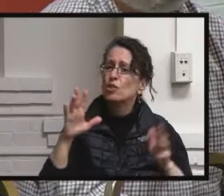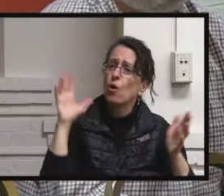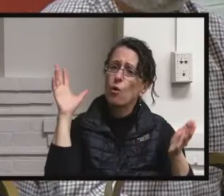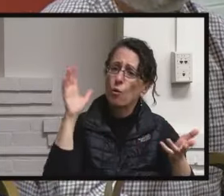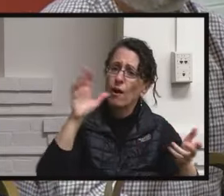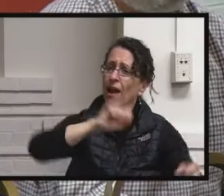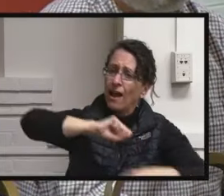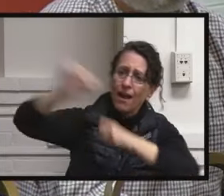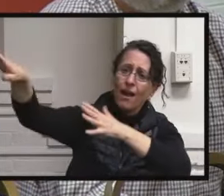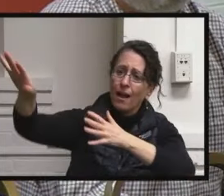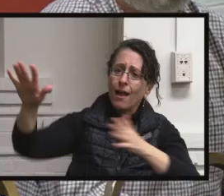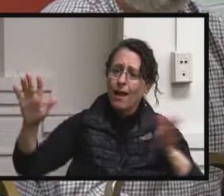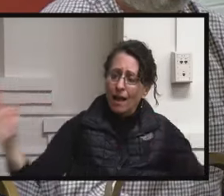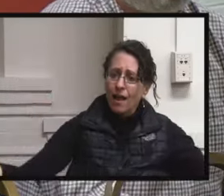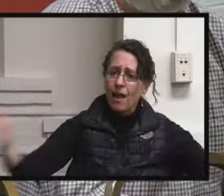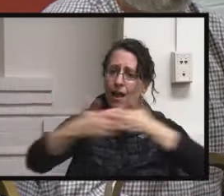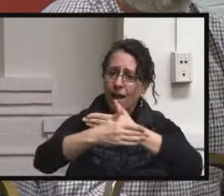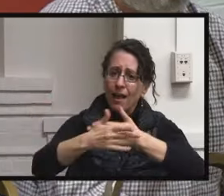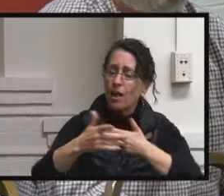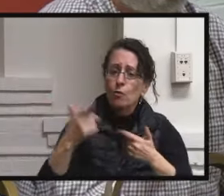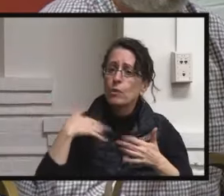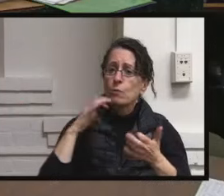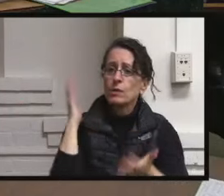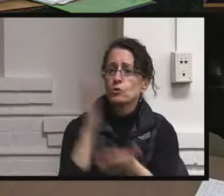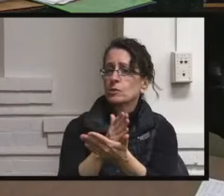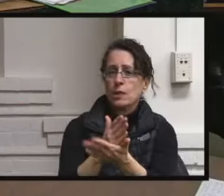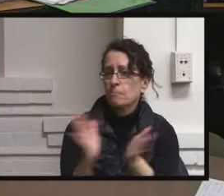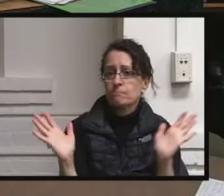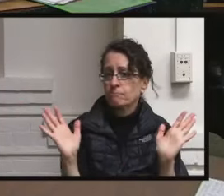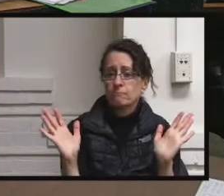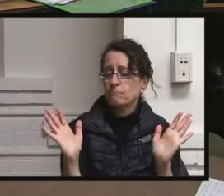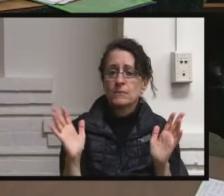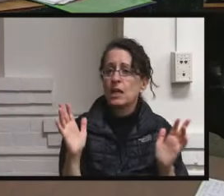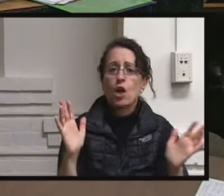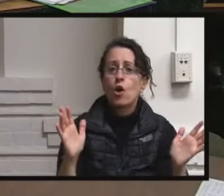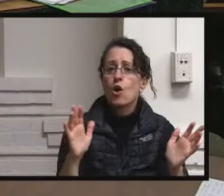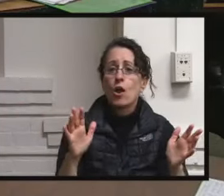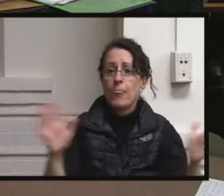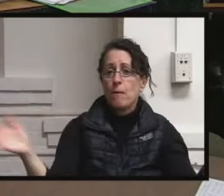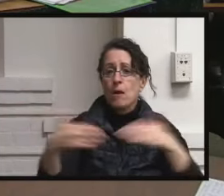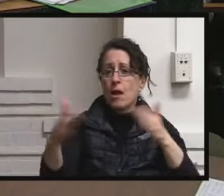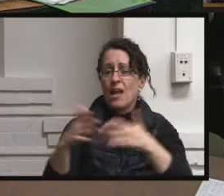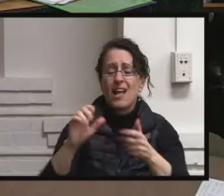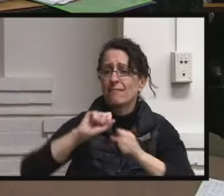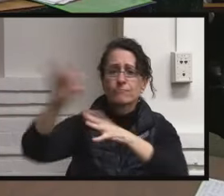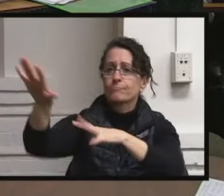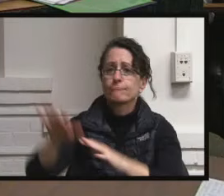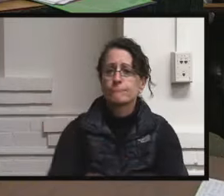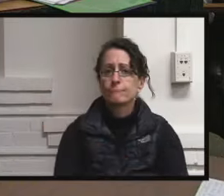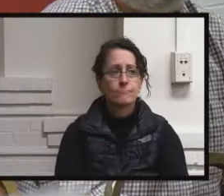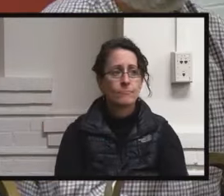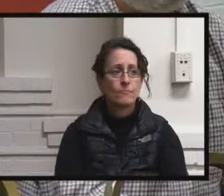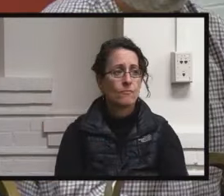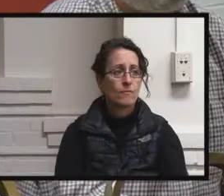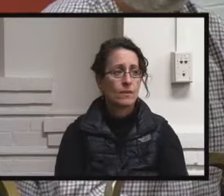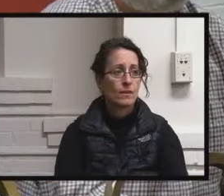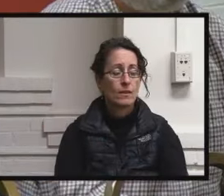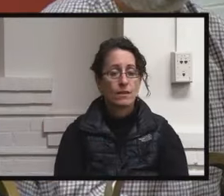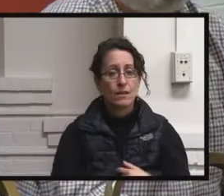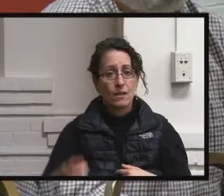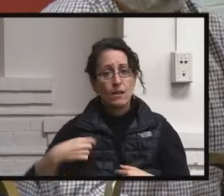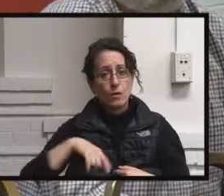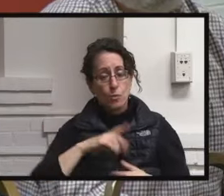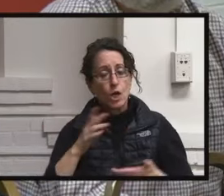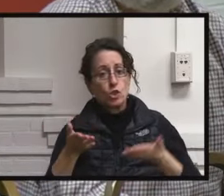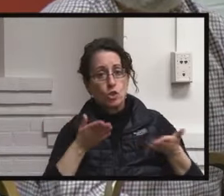going. So exactly right. We don't want to pay twice. We want those roll-ups. Well, you're paying twice because we're serving your